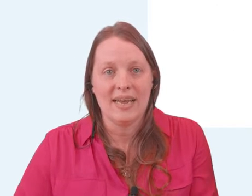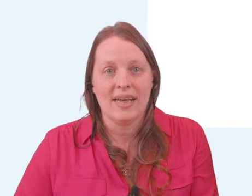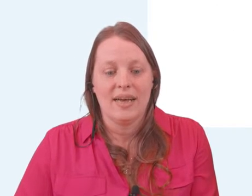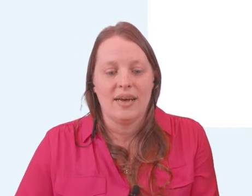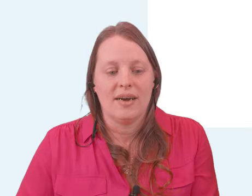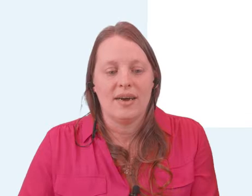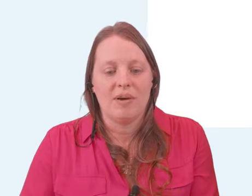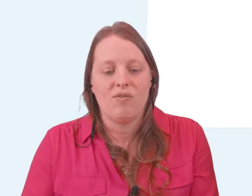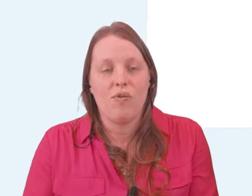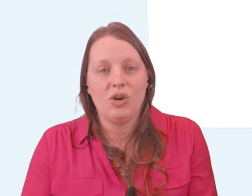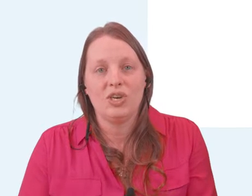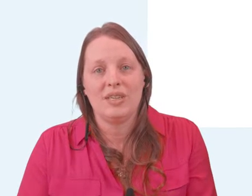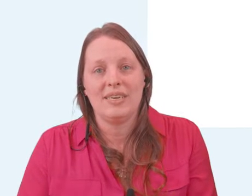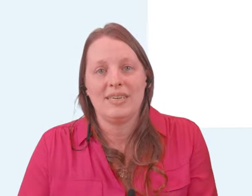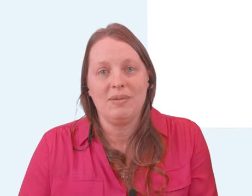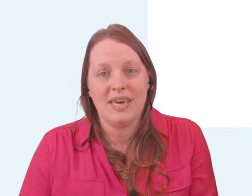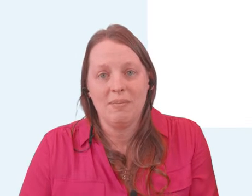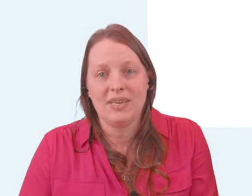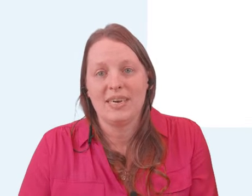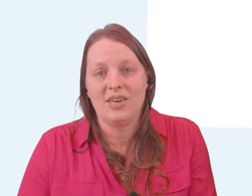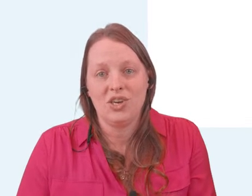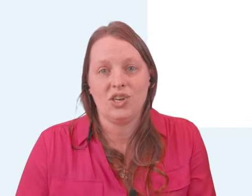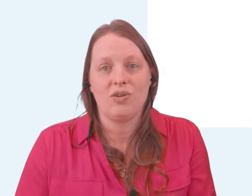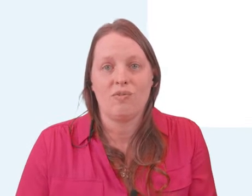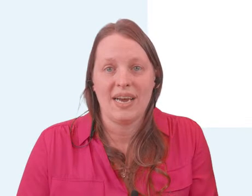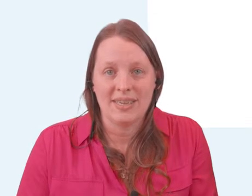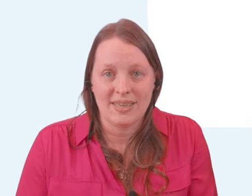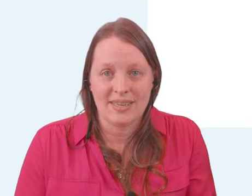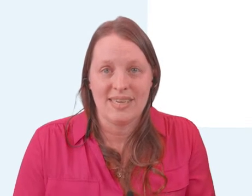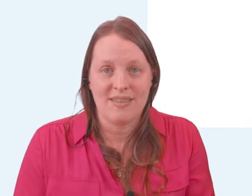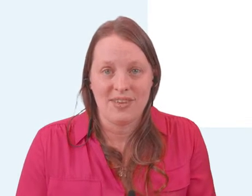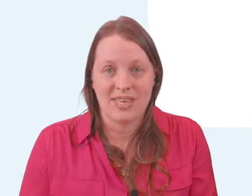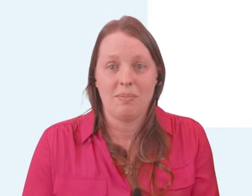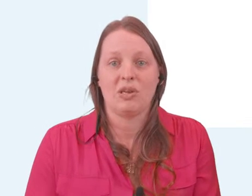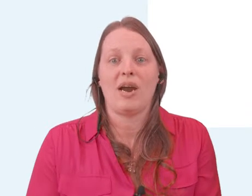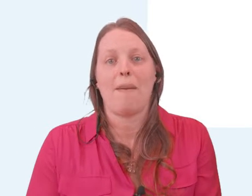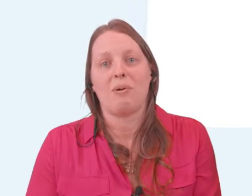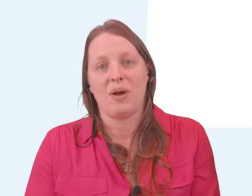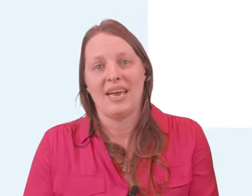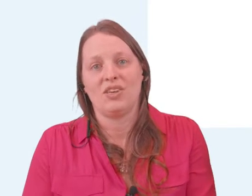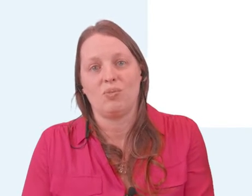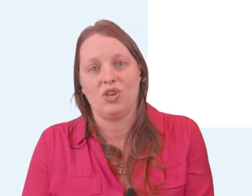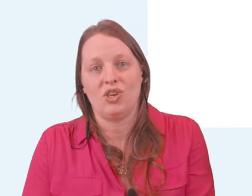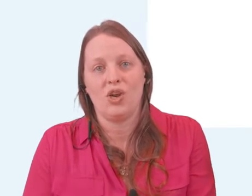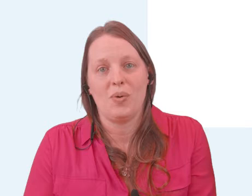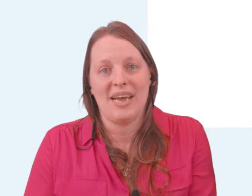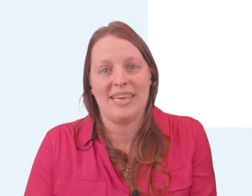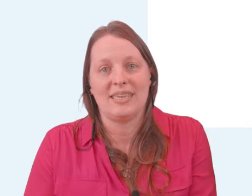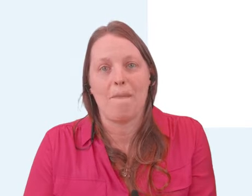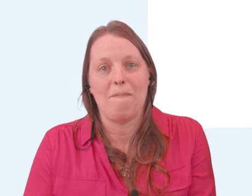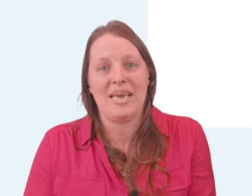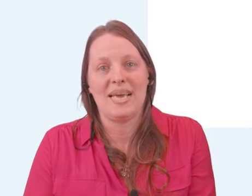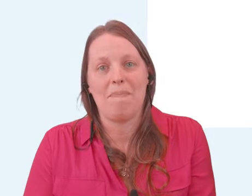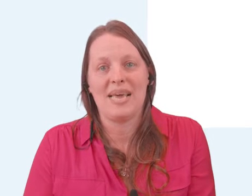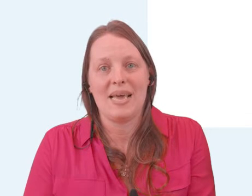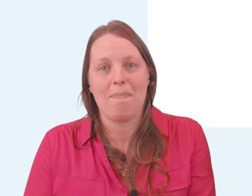that. Unfortunately, sometimes a condition arises in the vestibular apparatus, which is known